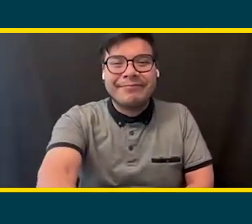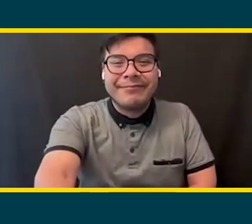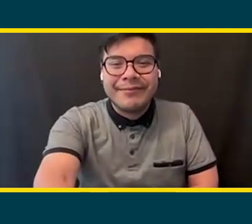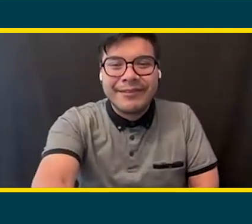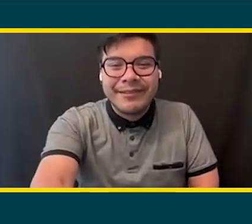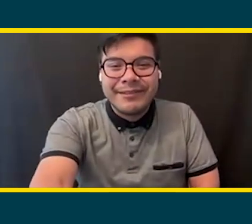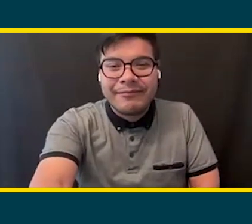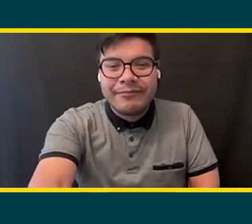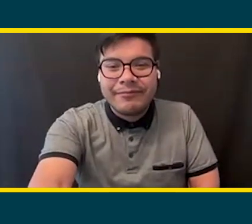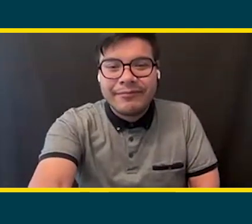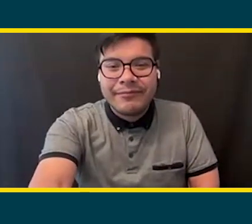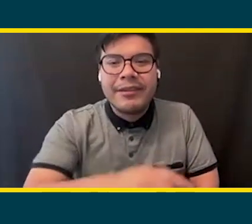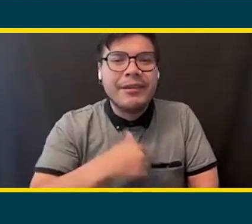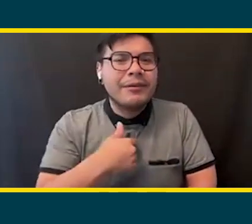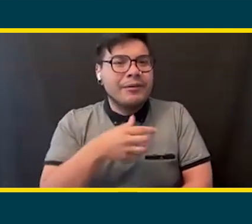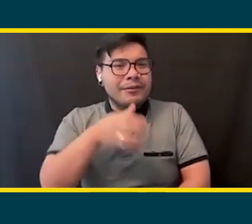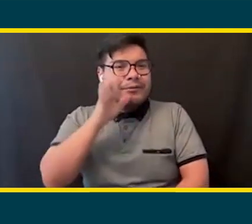I drink a lot of tea too.